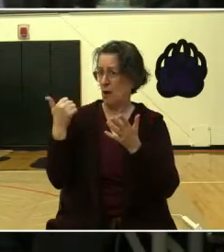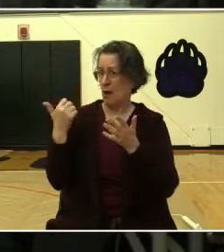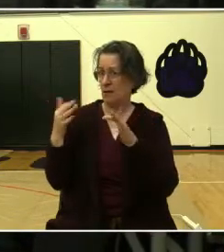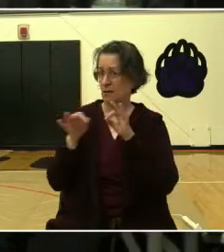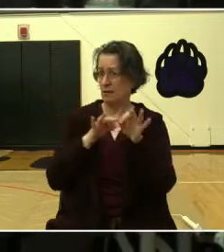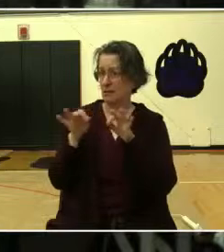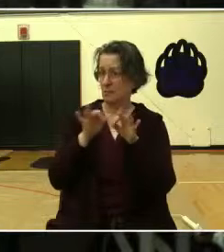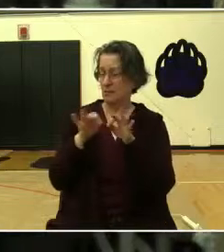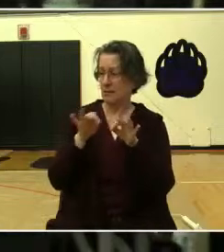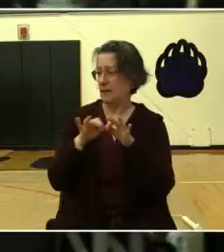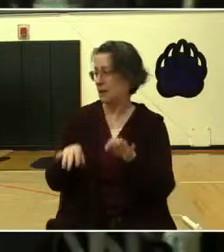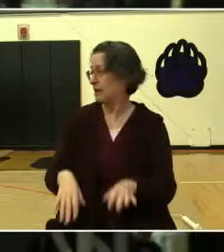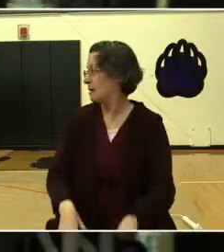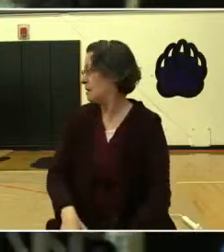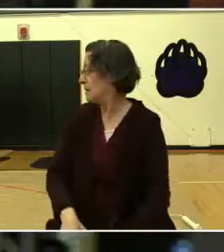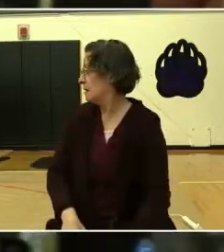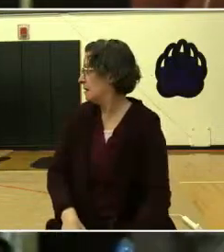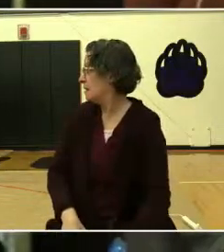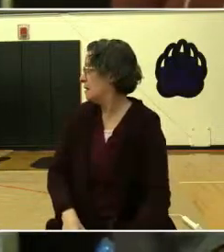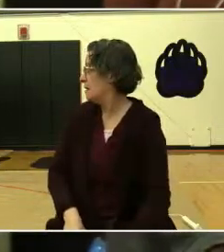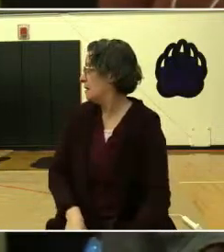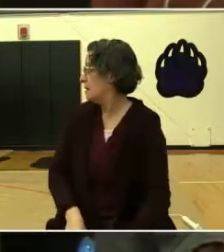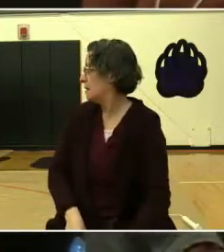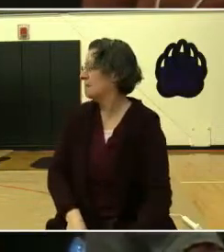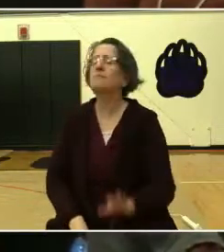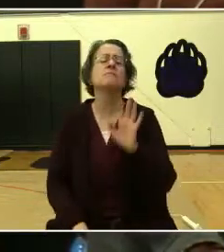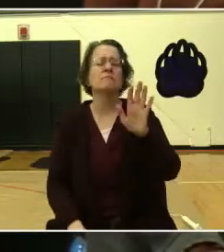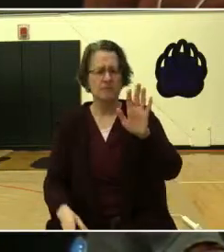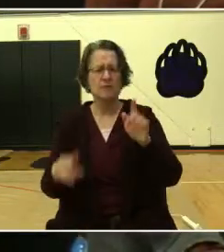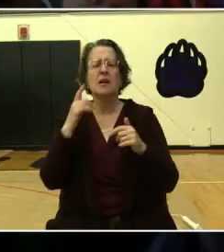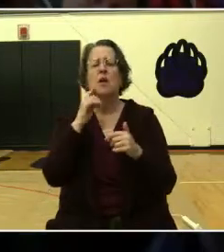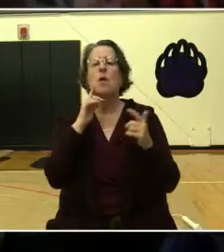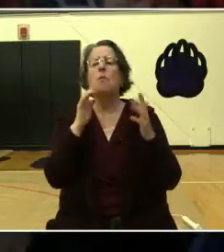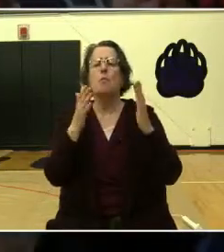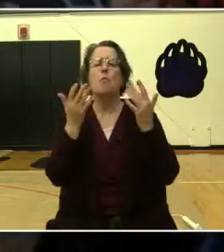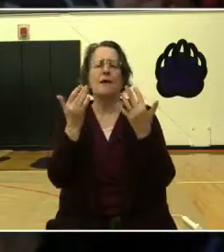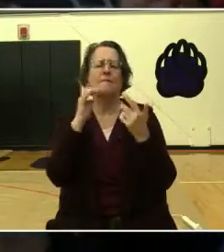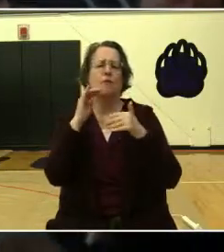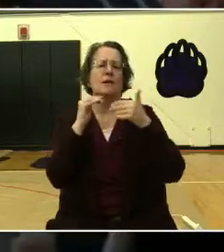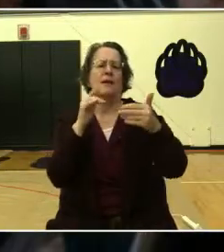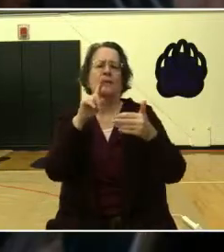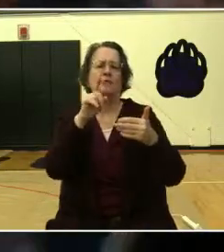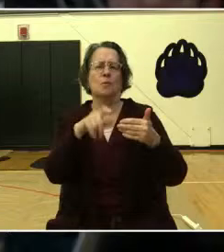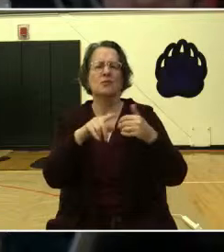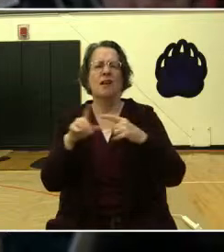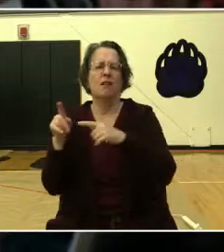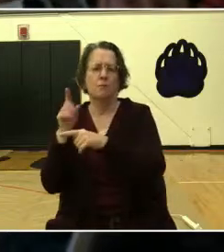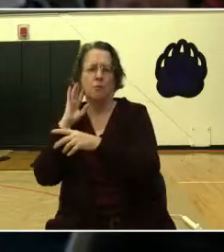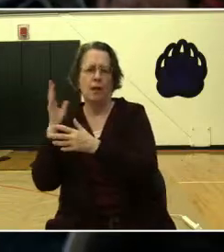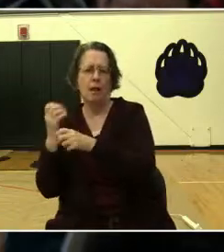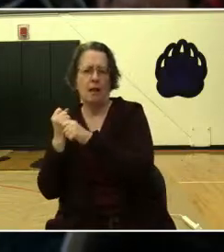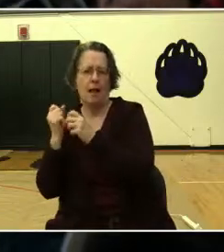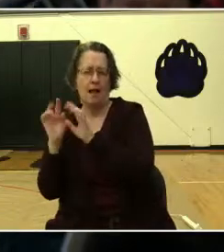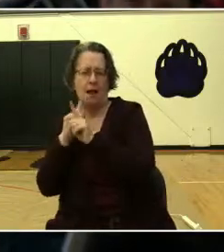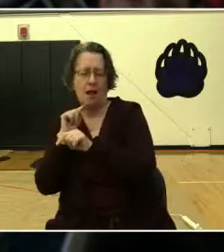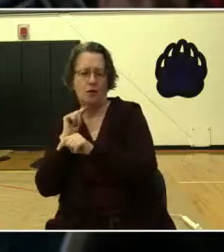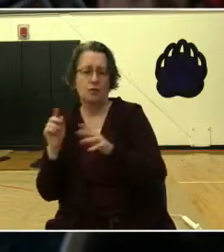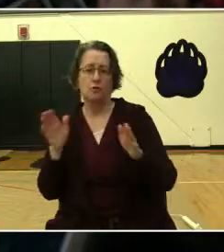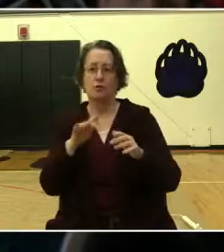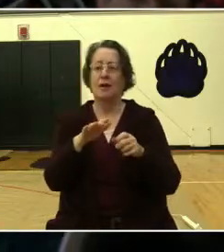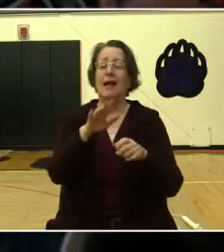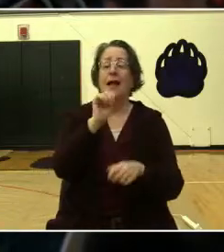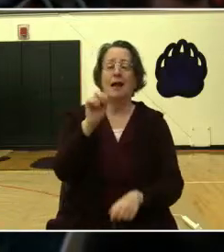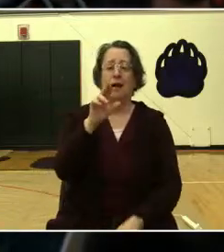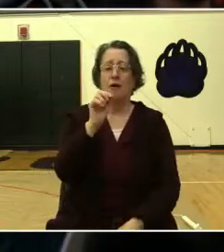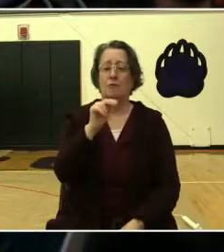one after the next question we'll we'll we'll get some further clarification hi Aaron Smith uh district 7 um